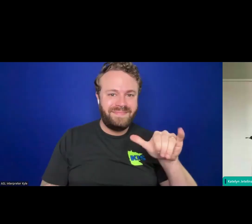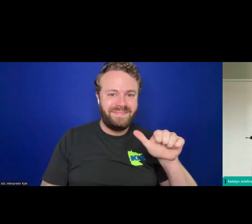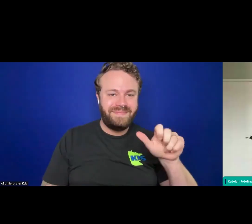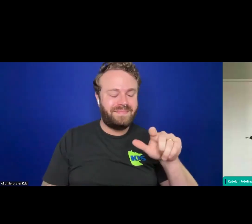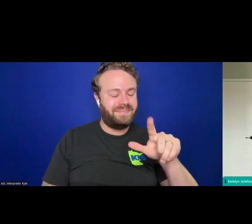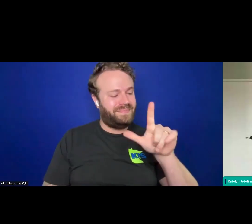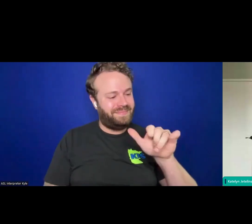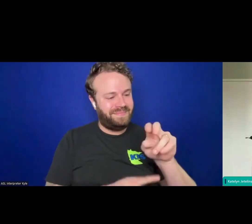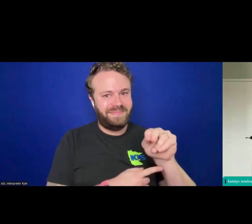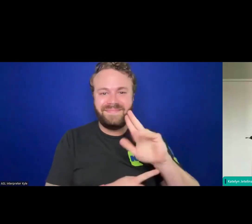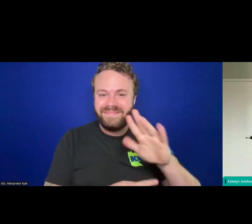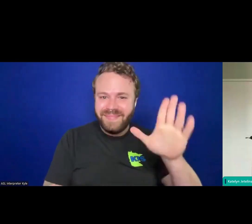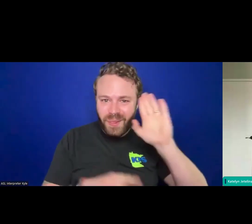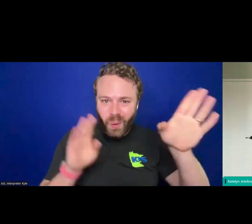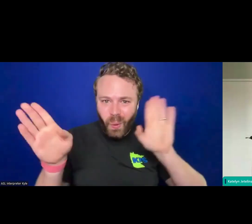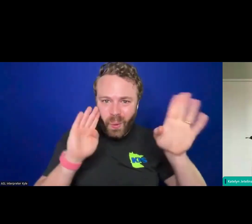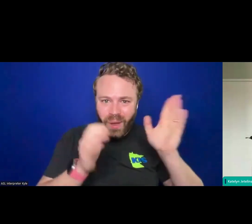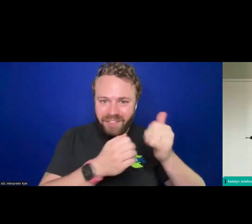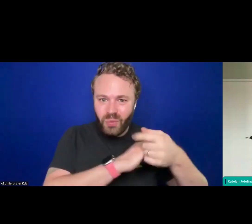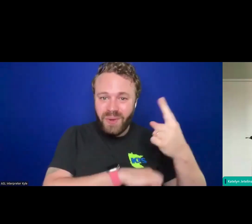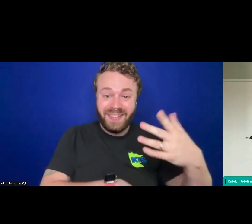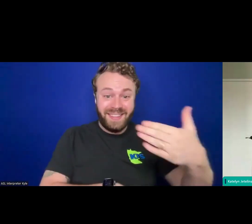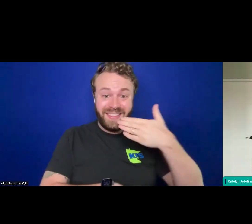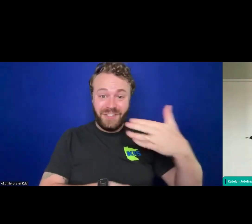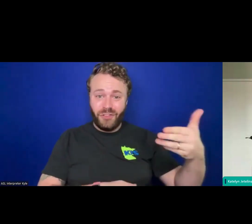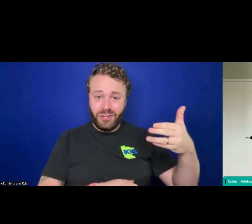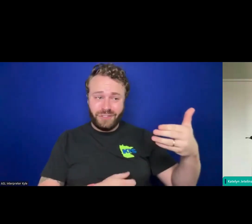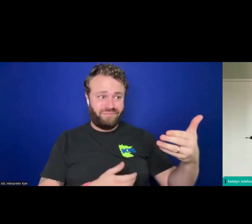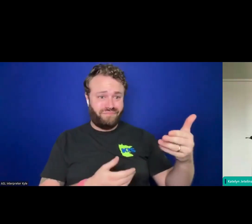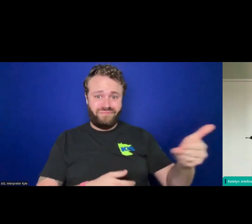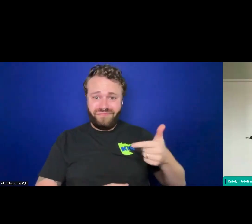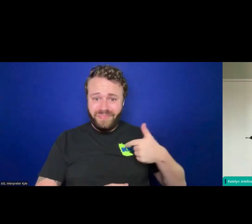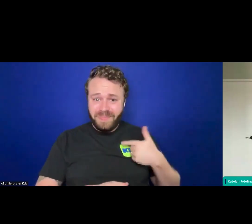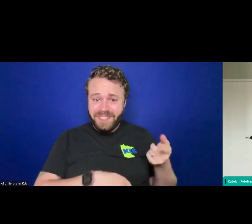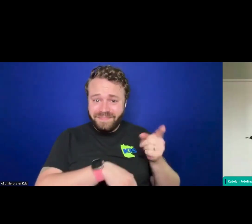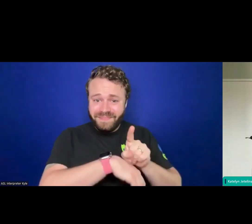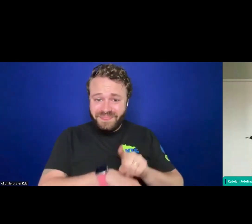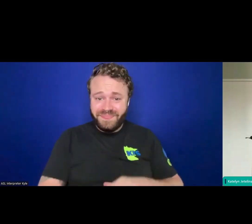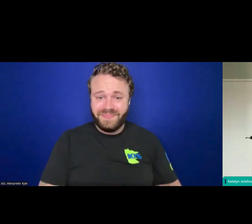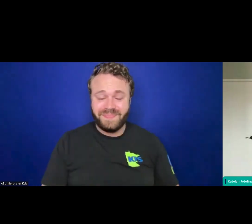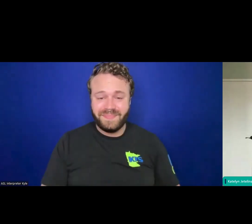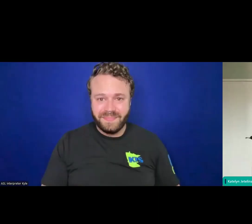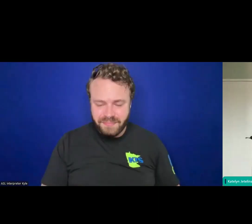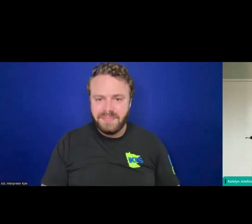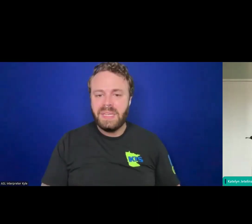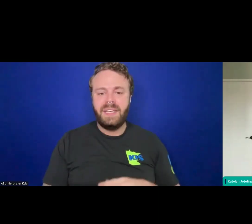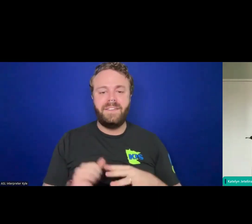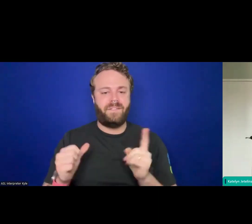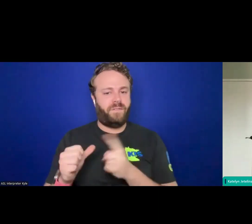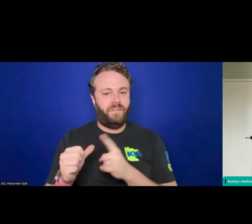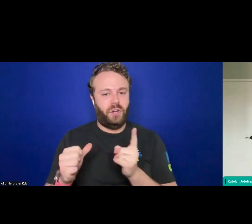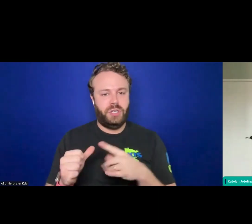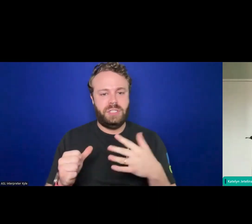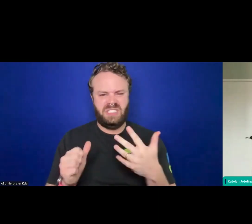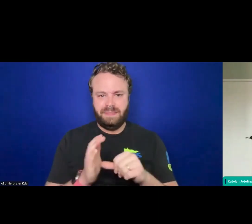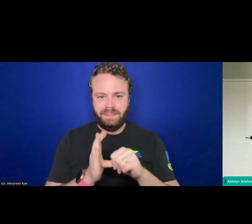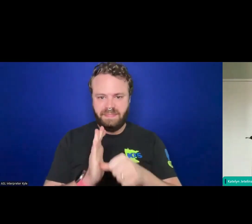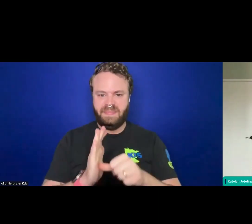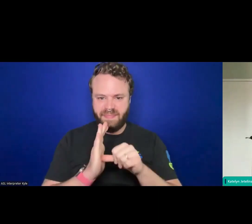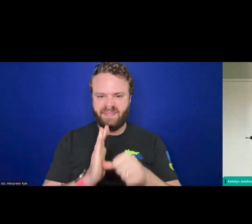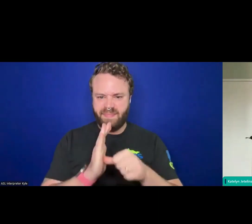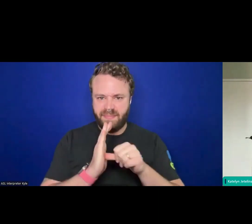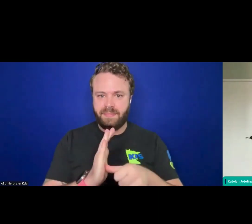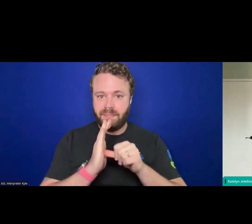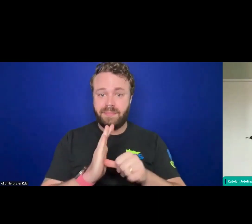to start with this, that communication is as important to public